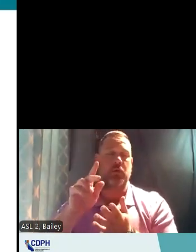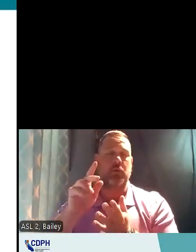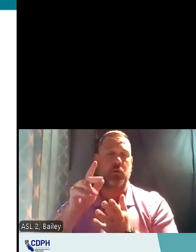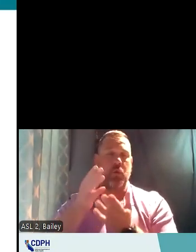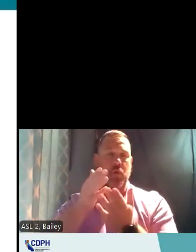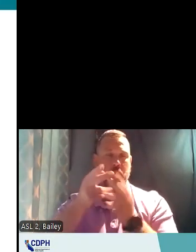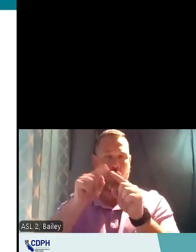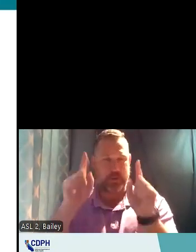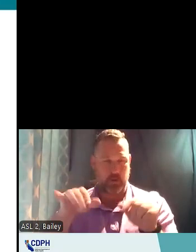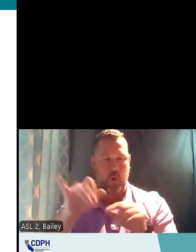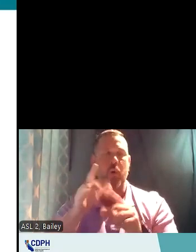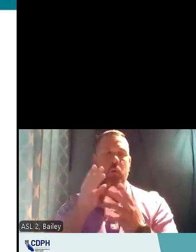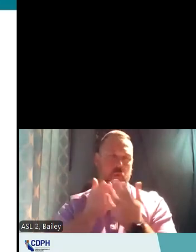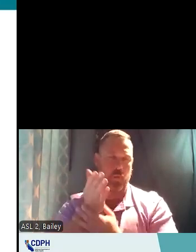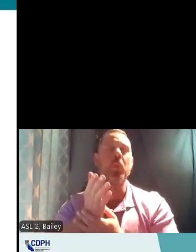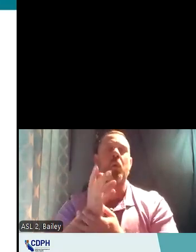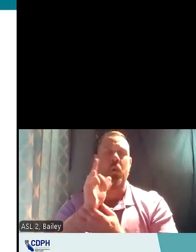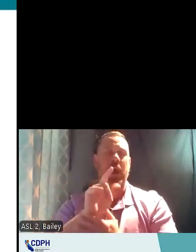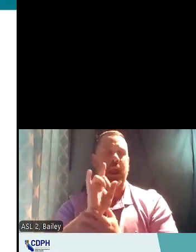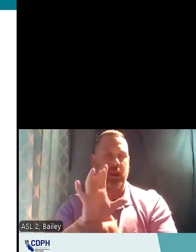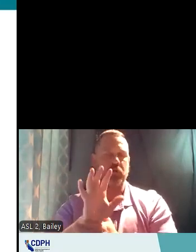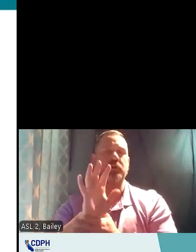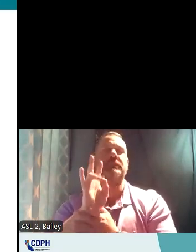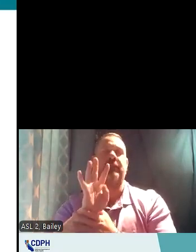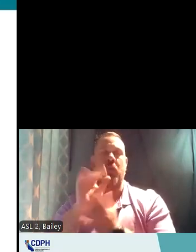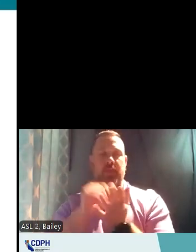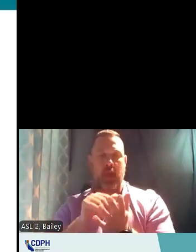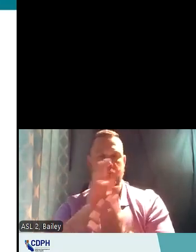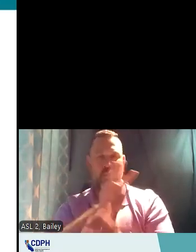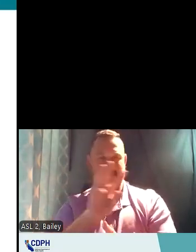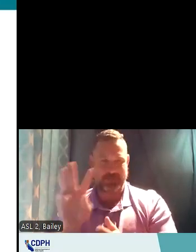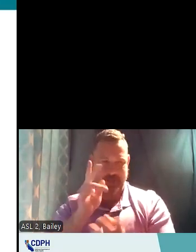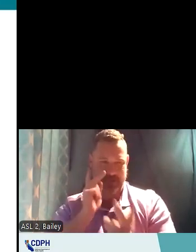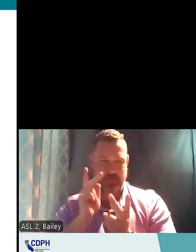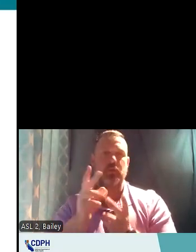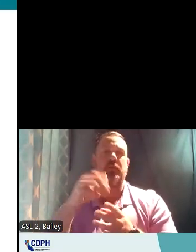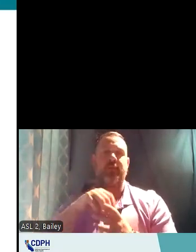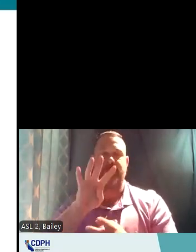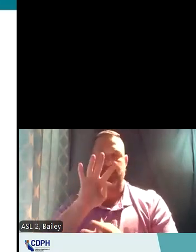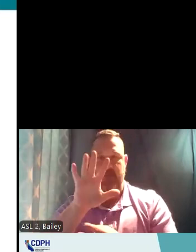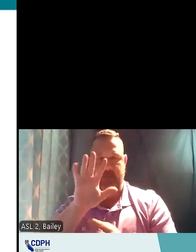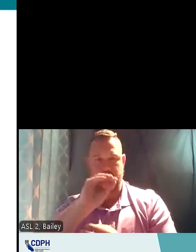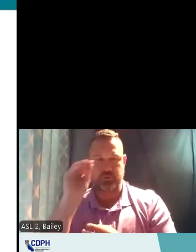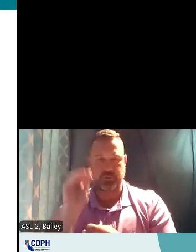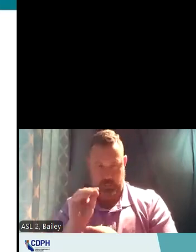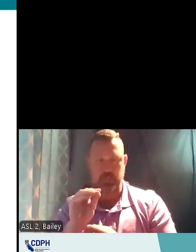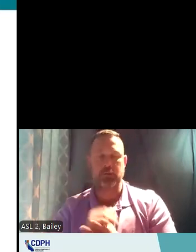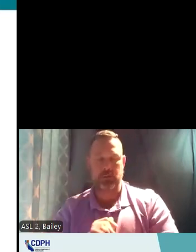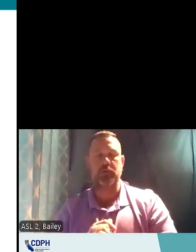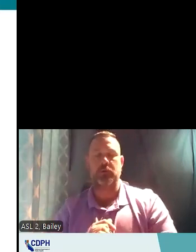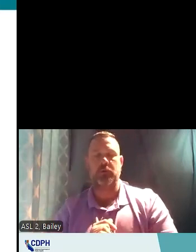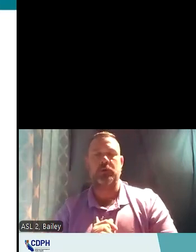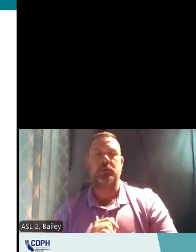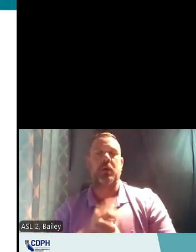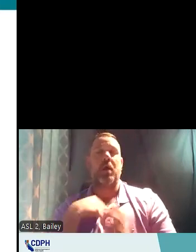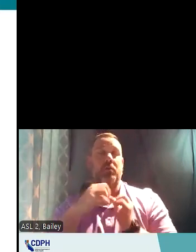over 874,000 website visits with an engagement rate of 45%. Our media